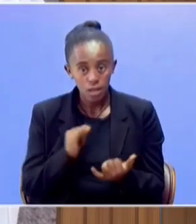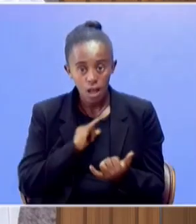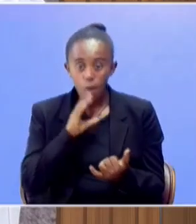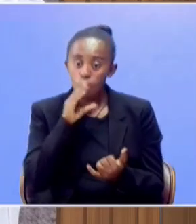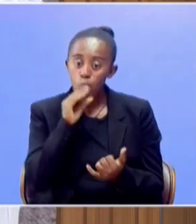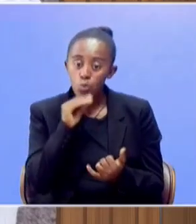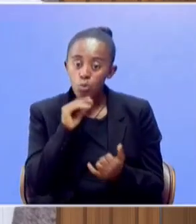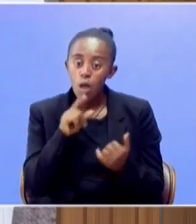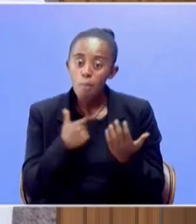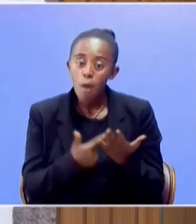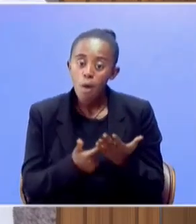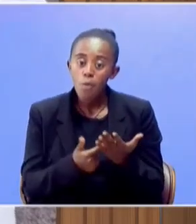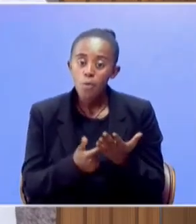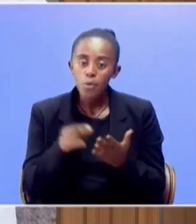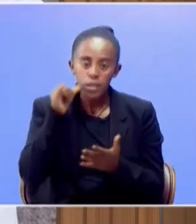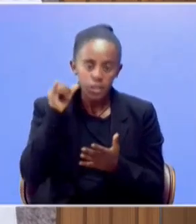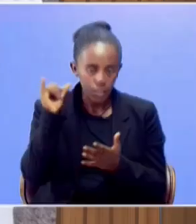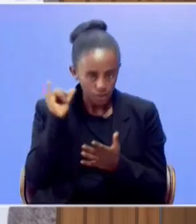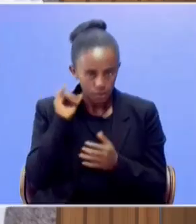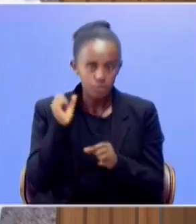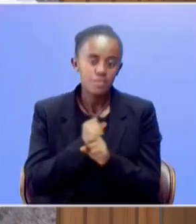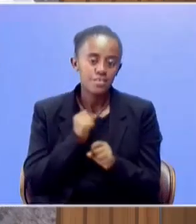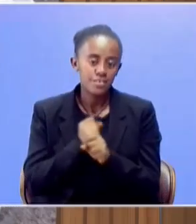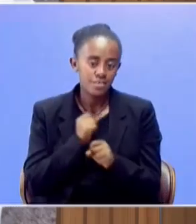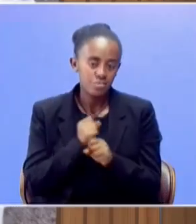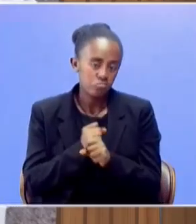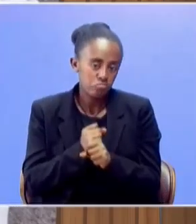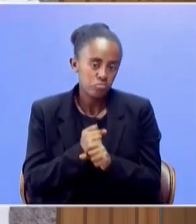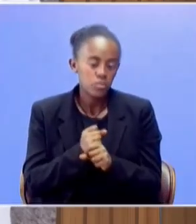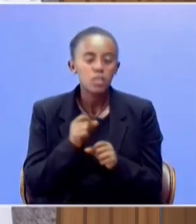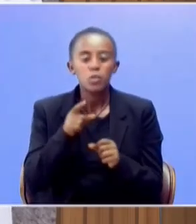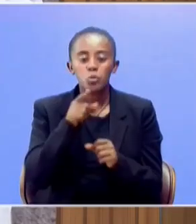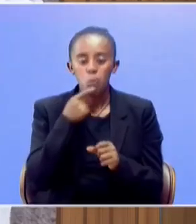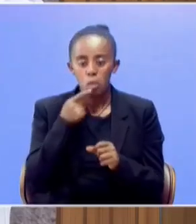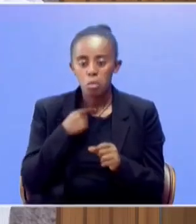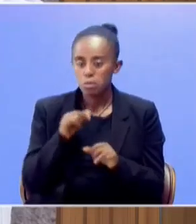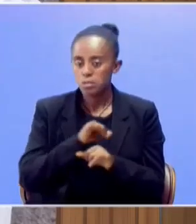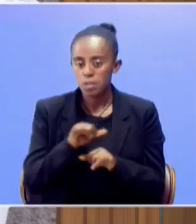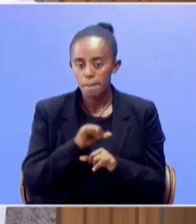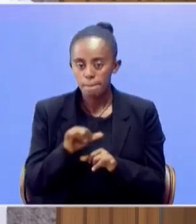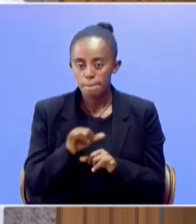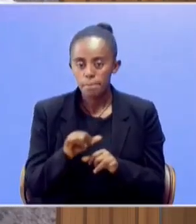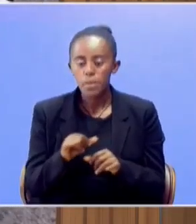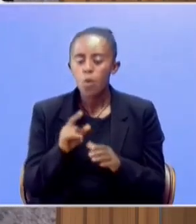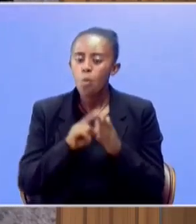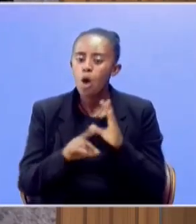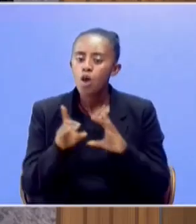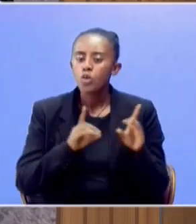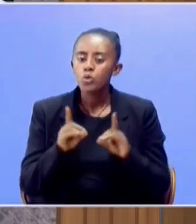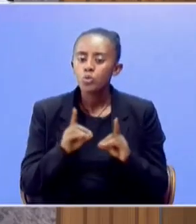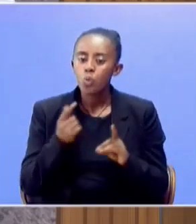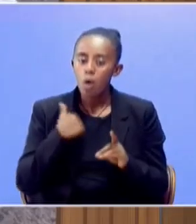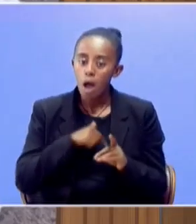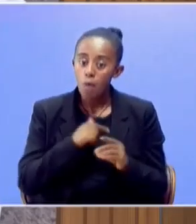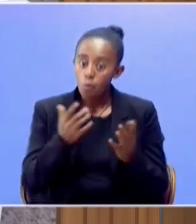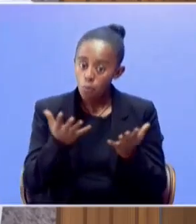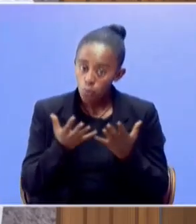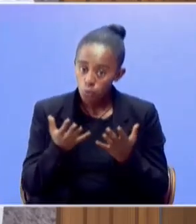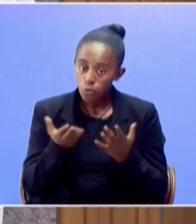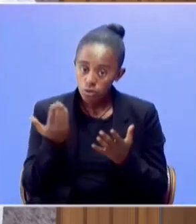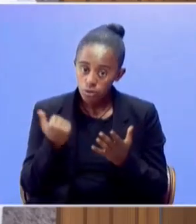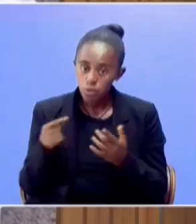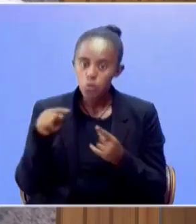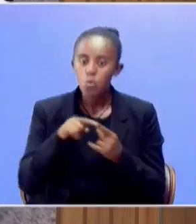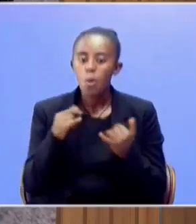talking about yesterday's activity, just like what you told me. Yes? What do I say? I wanted to play